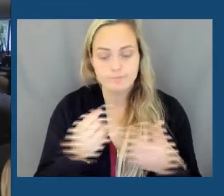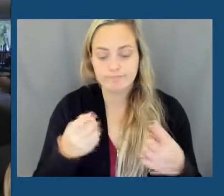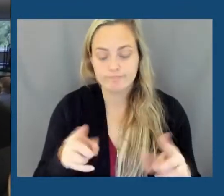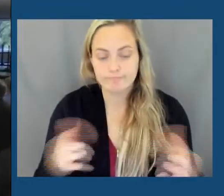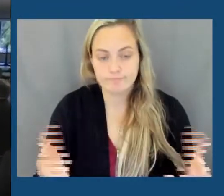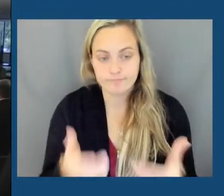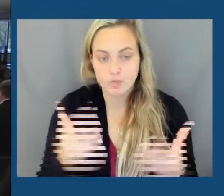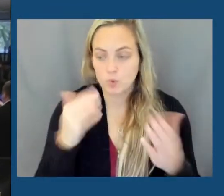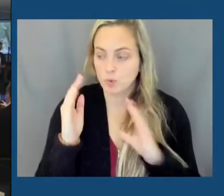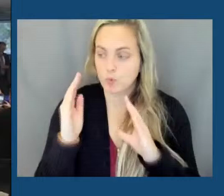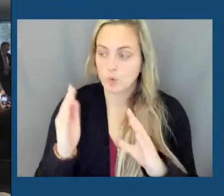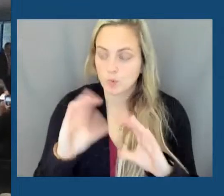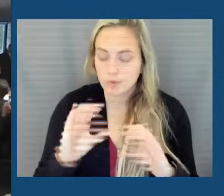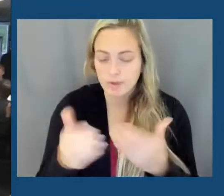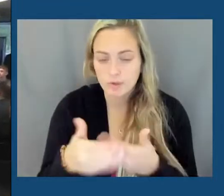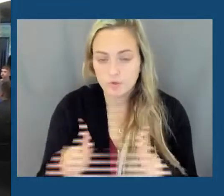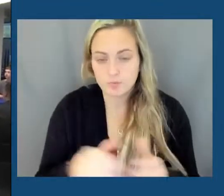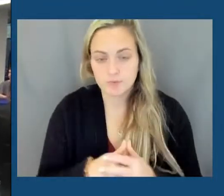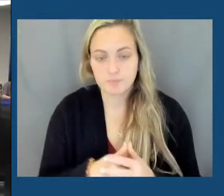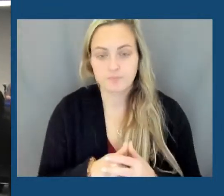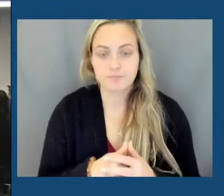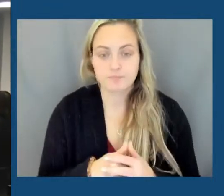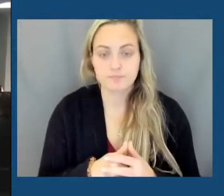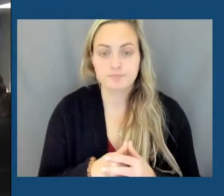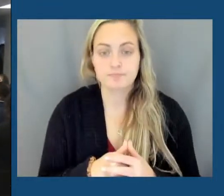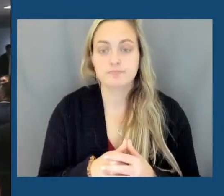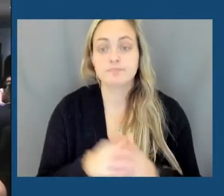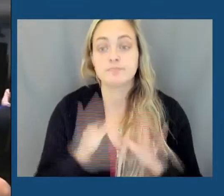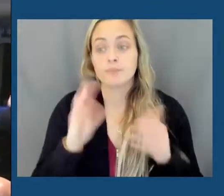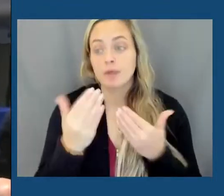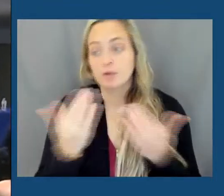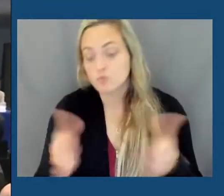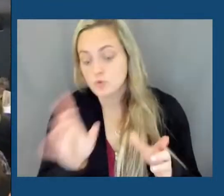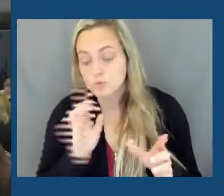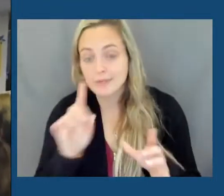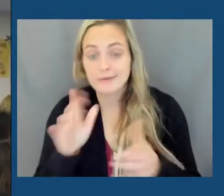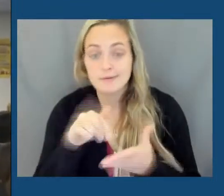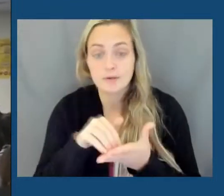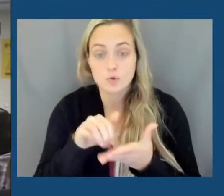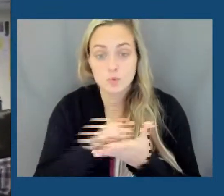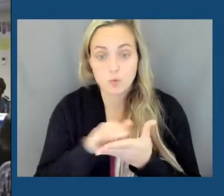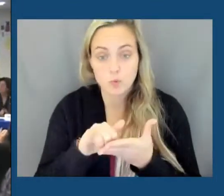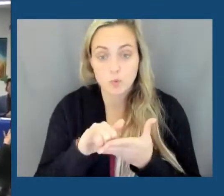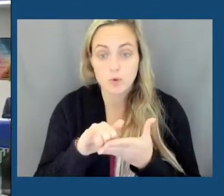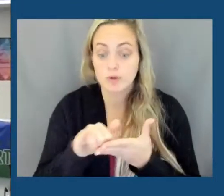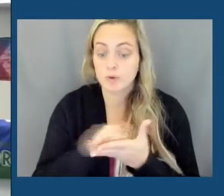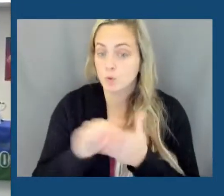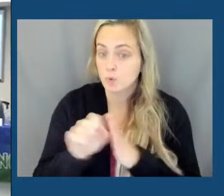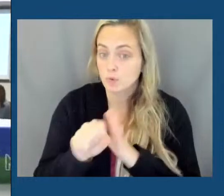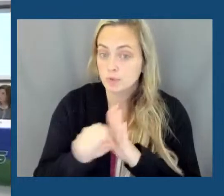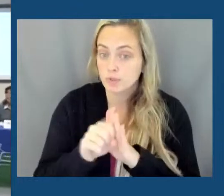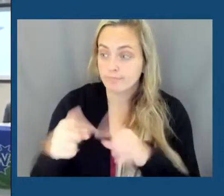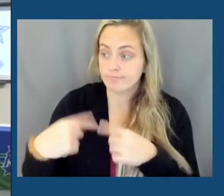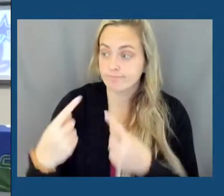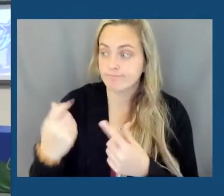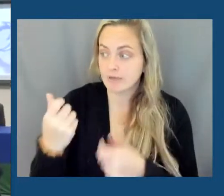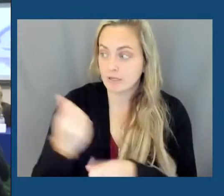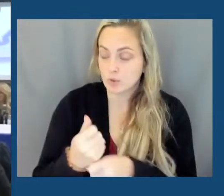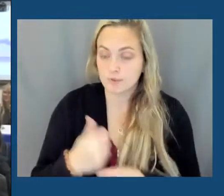and classrooms, along with classrooms throughout Central New York and New York State over the next several